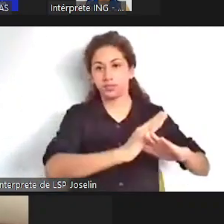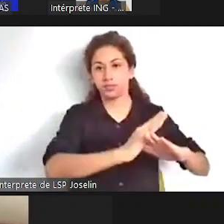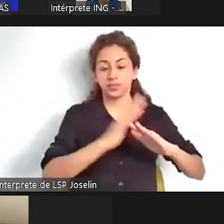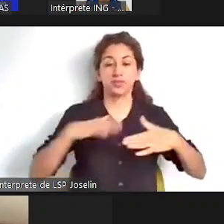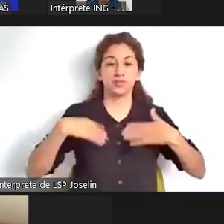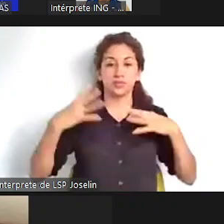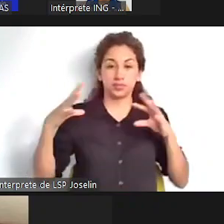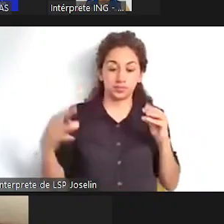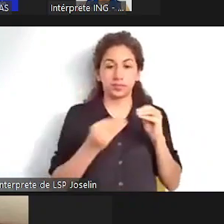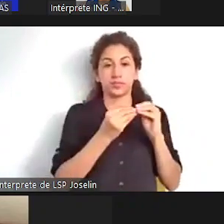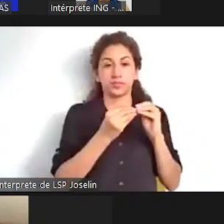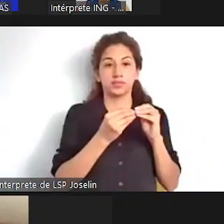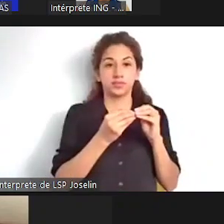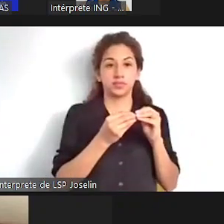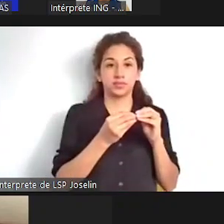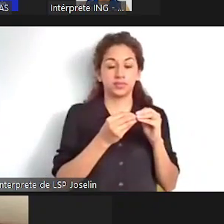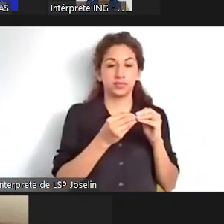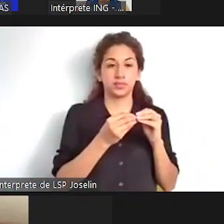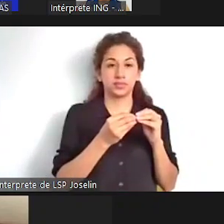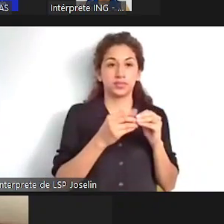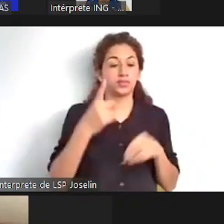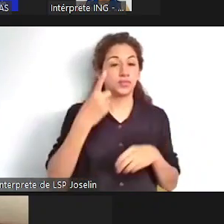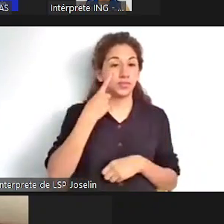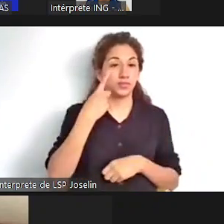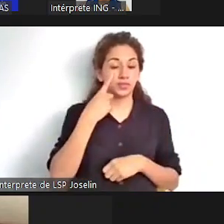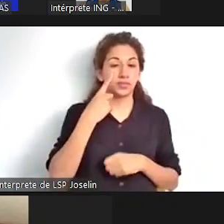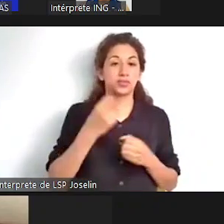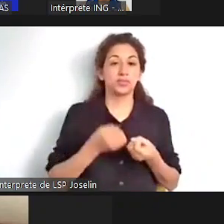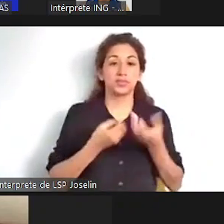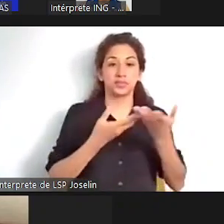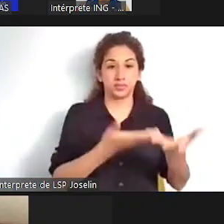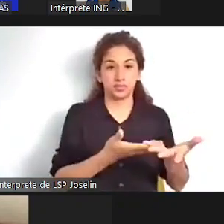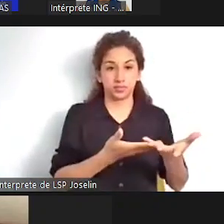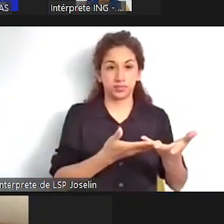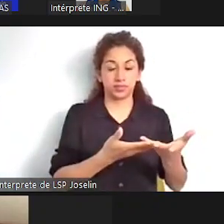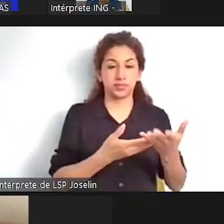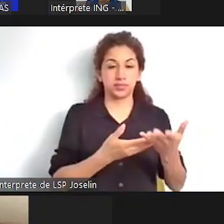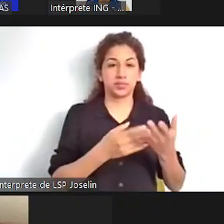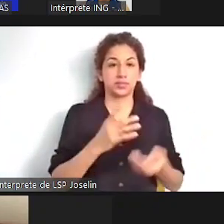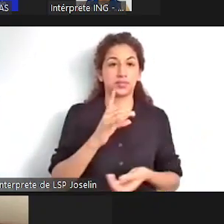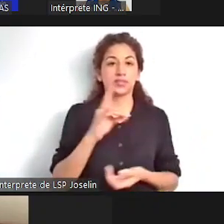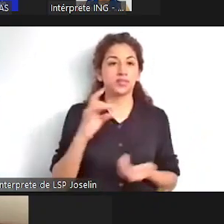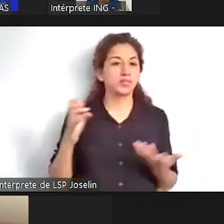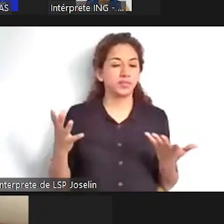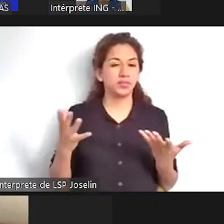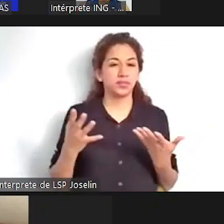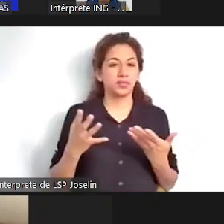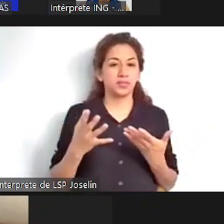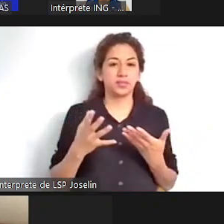tackle or can help when recognizing and guaranteeing